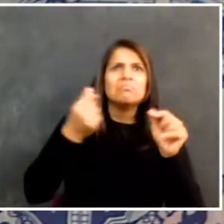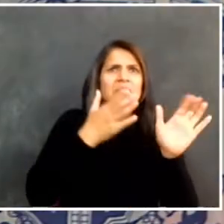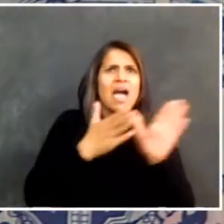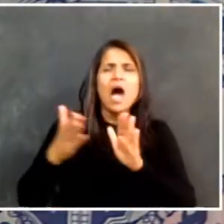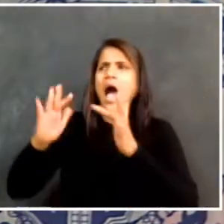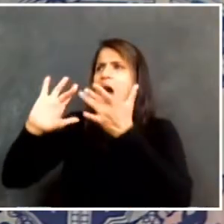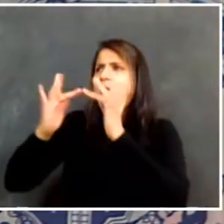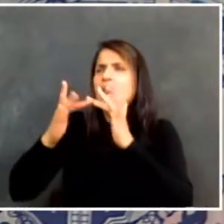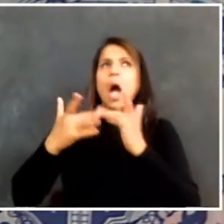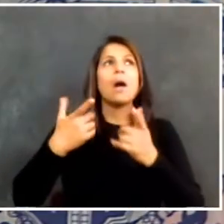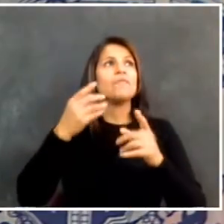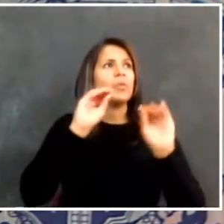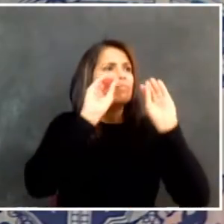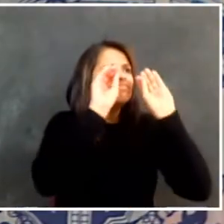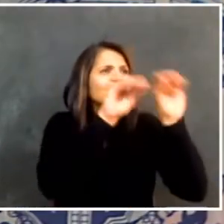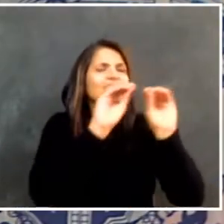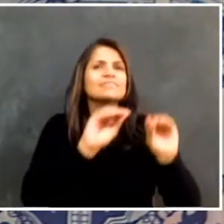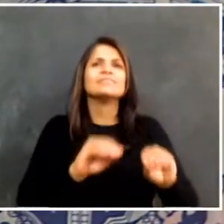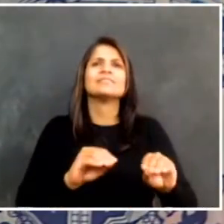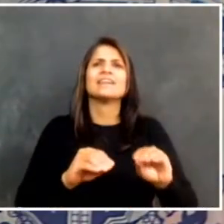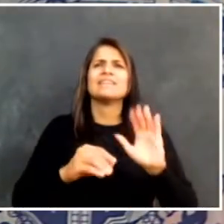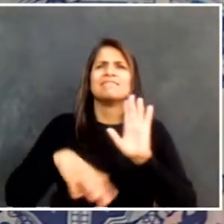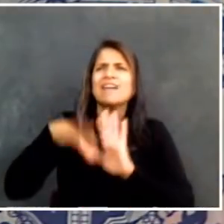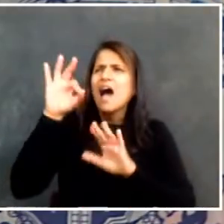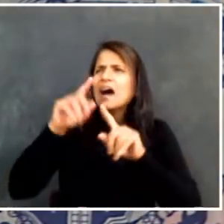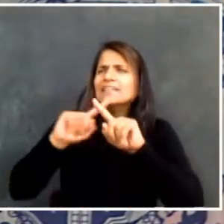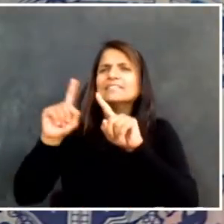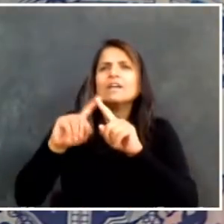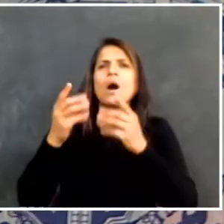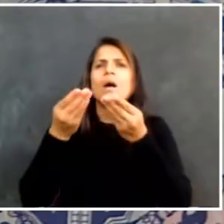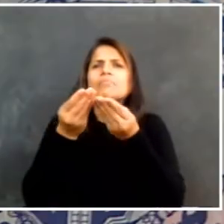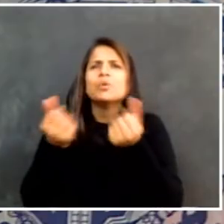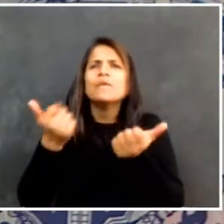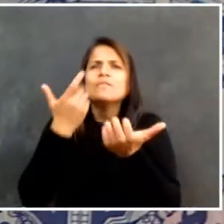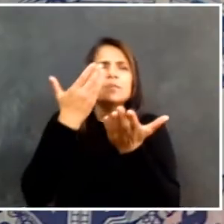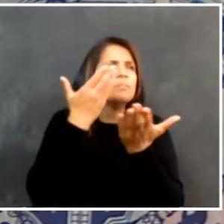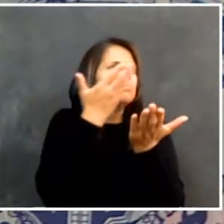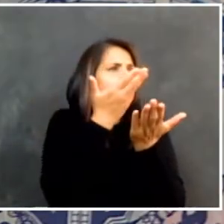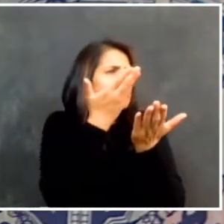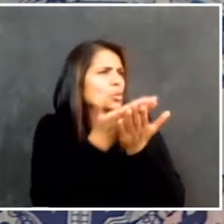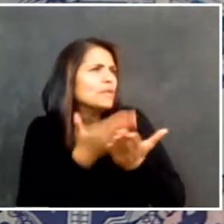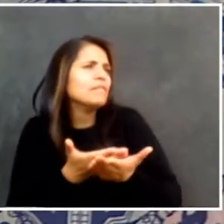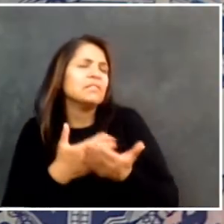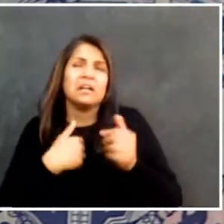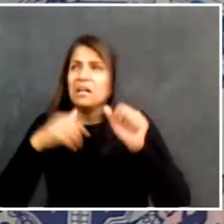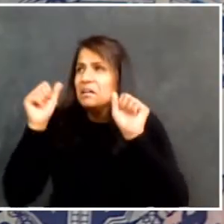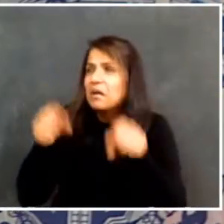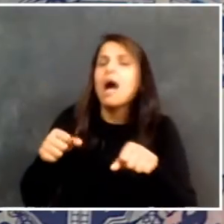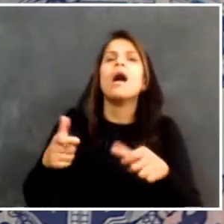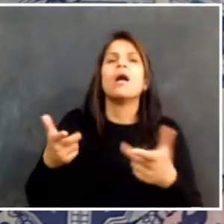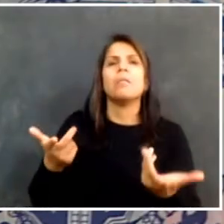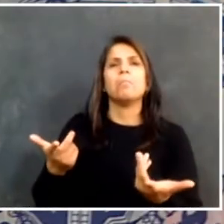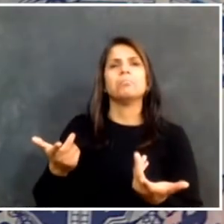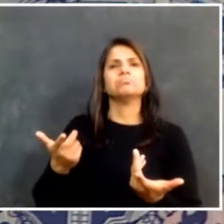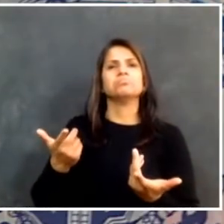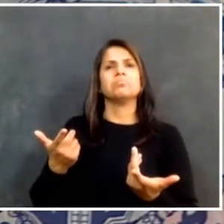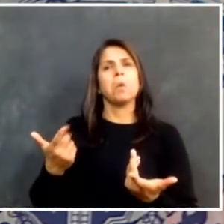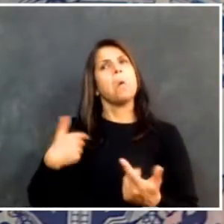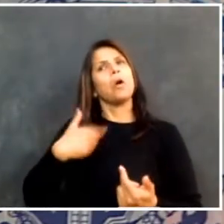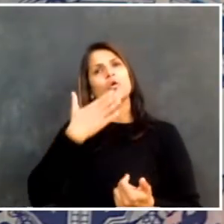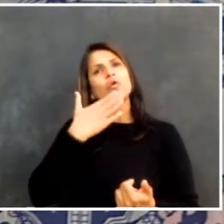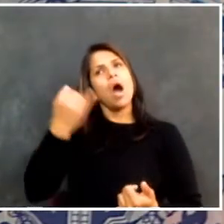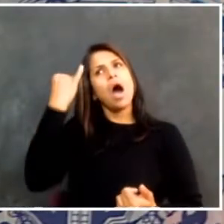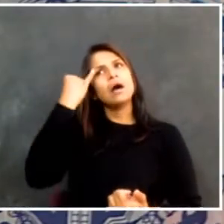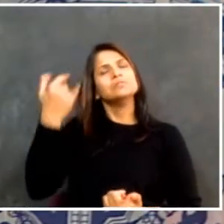with the couple. Maybe there's a way to do that. If we can find a way, I'd certainly like to see that. I don't want to see people's lives disrupted any more than they need to